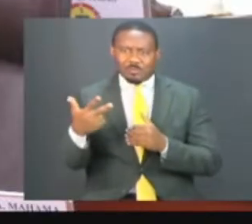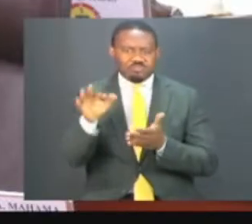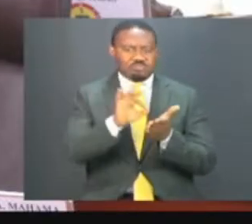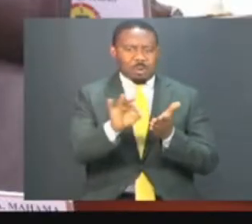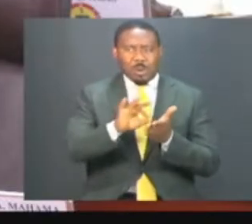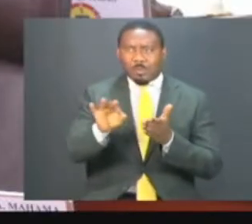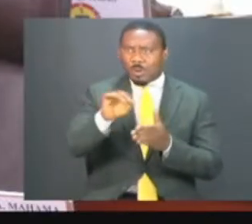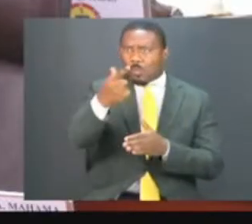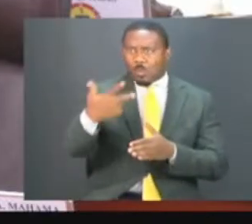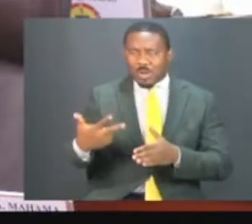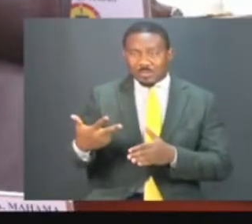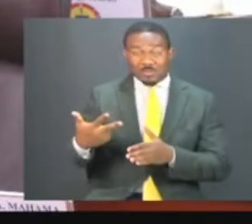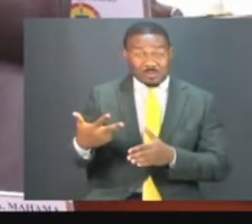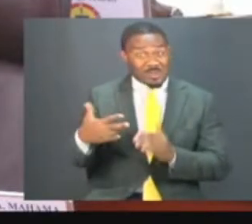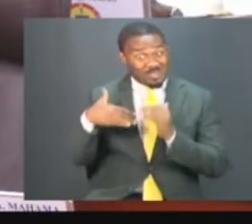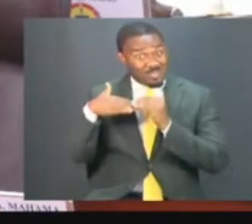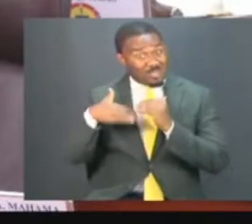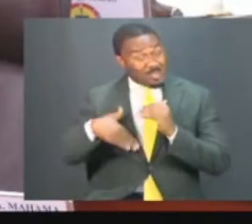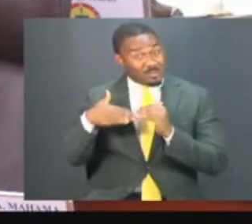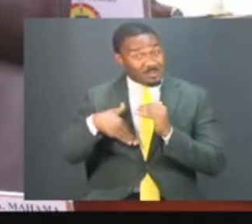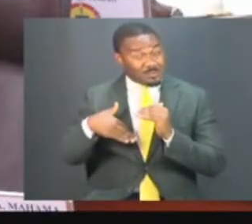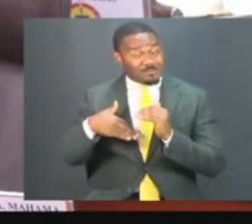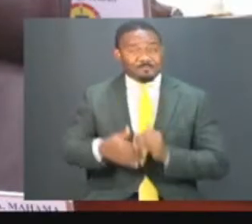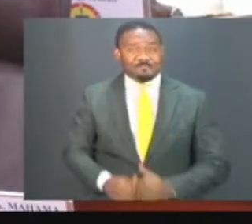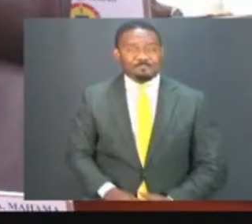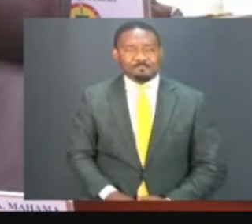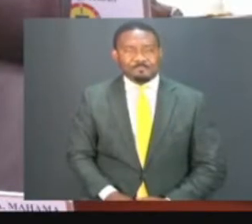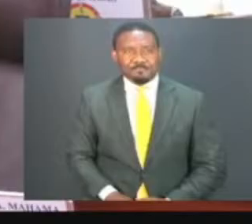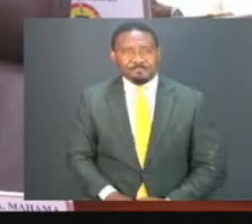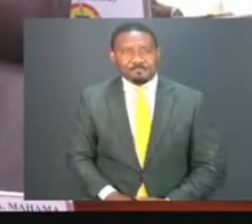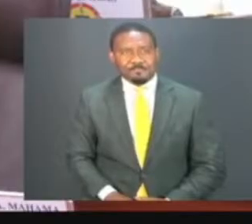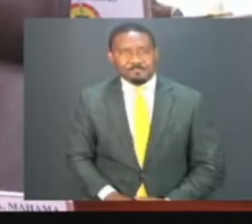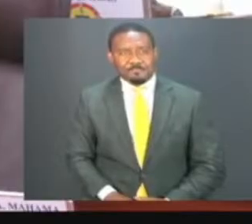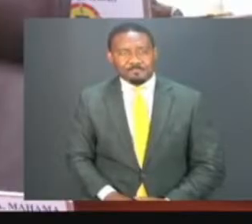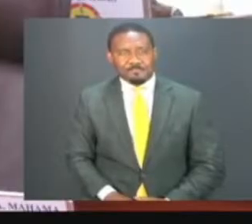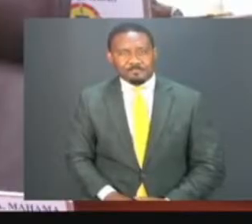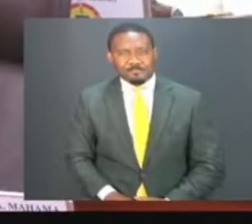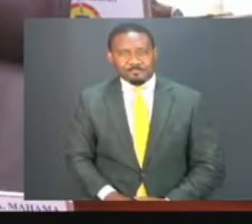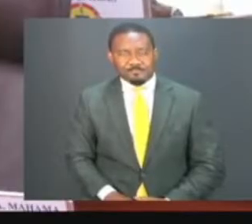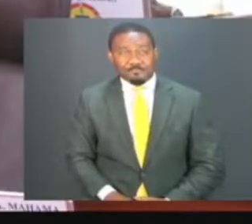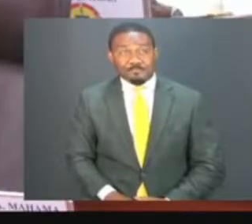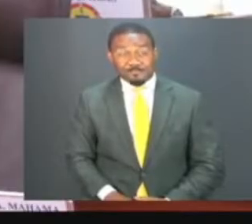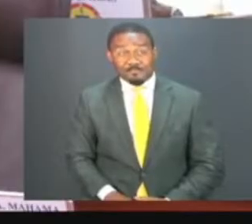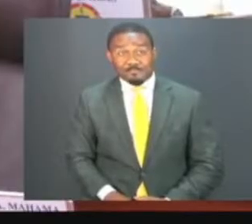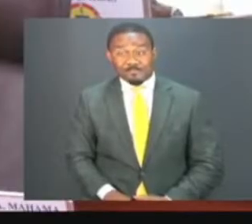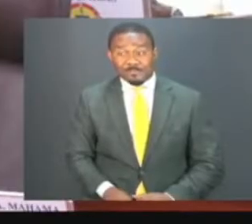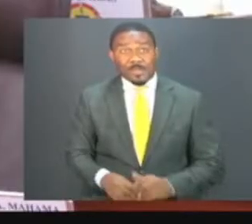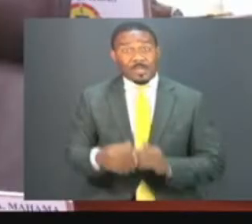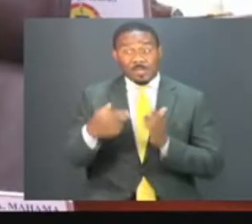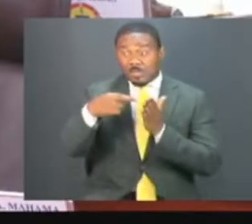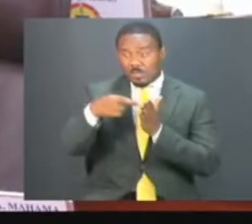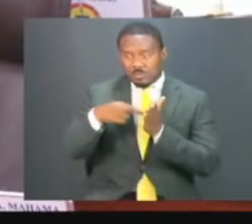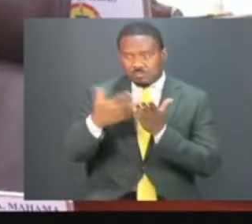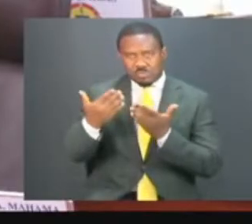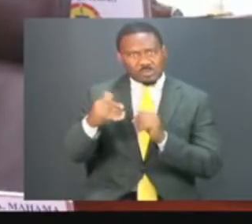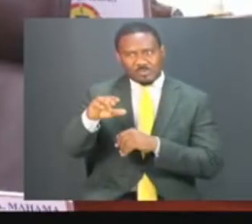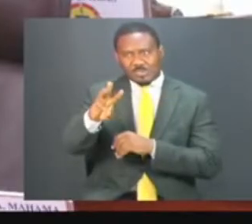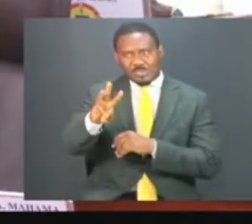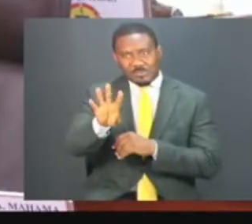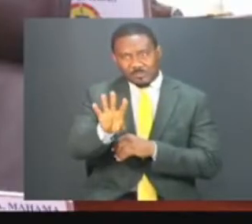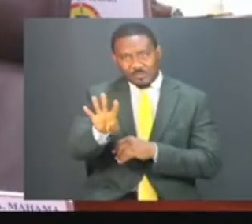members of Parliament. Speaker, the consequential rule in